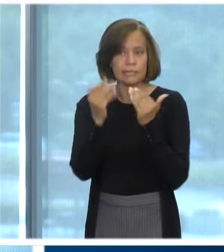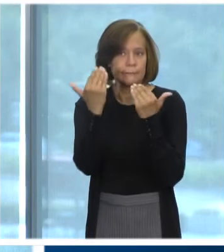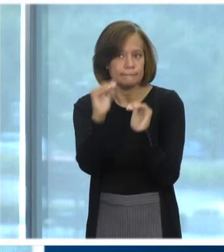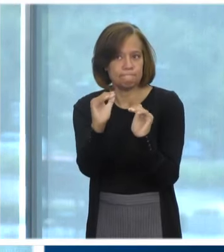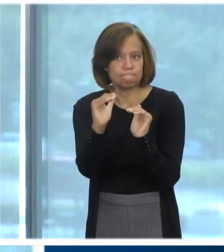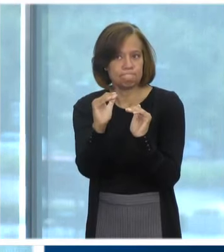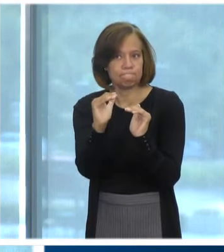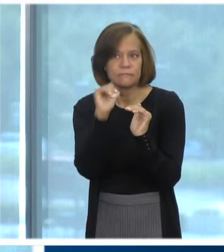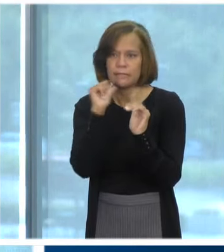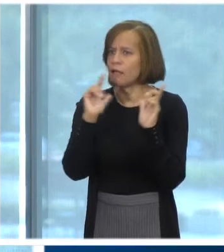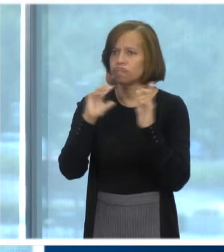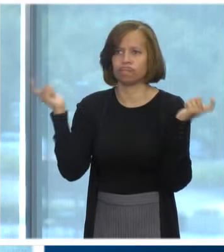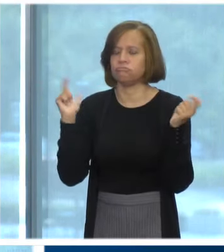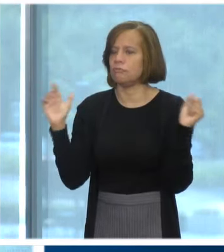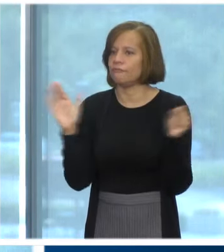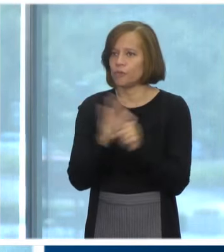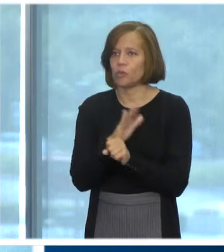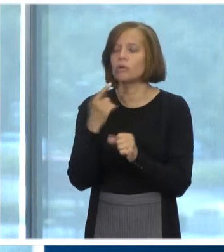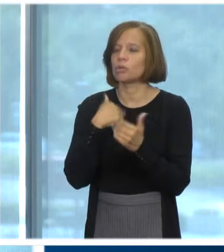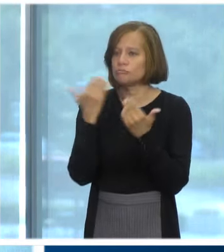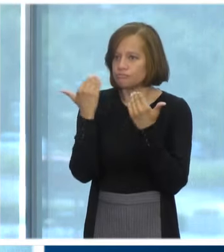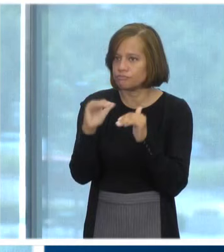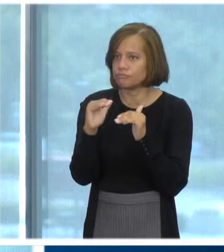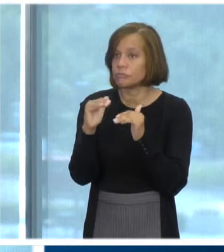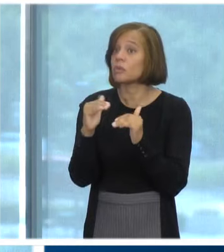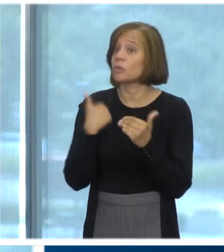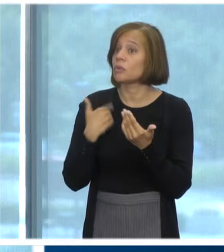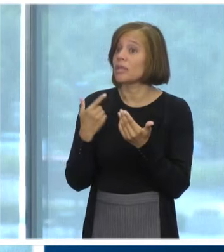BakerHostetler was asked to investigate citizen complaints